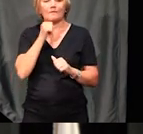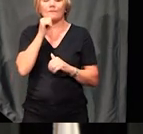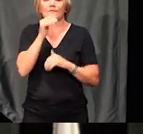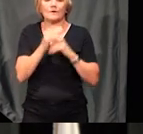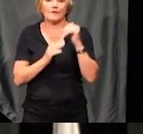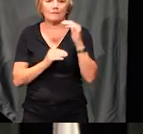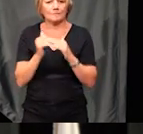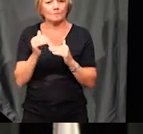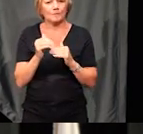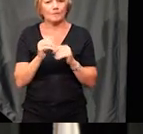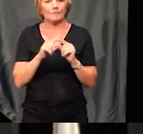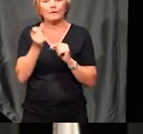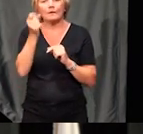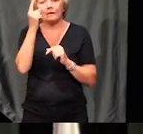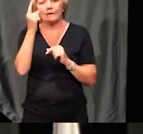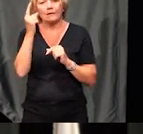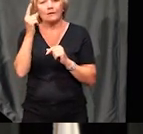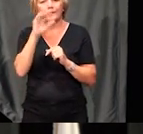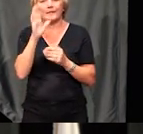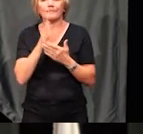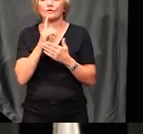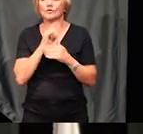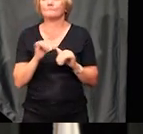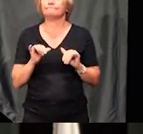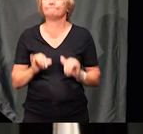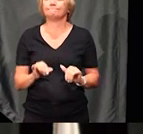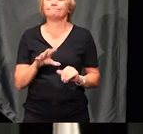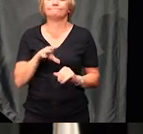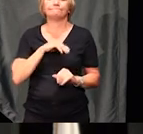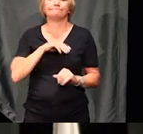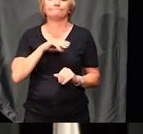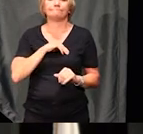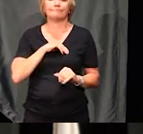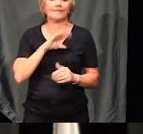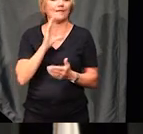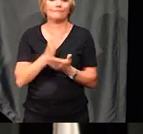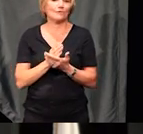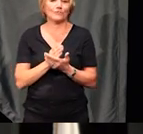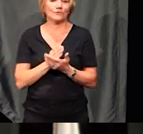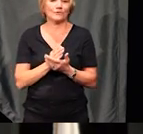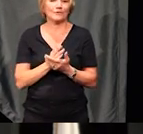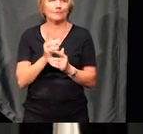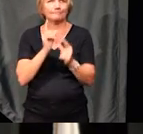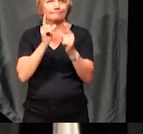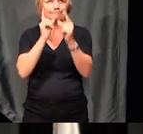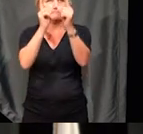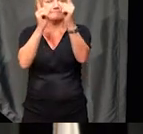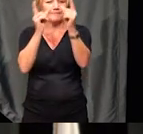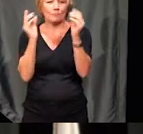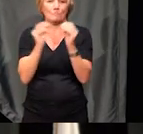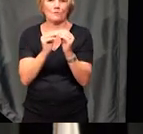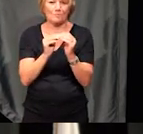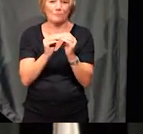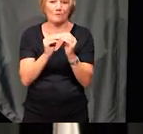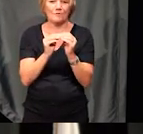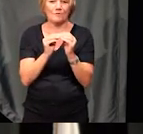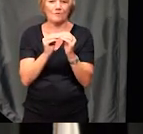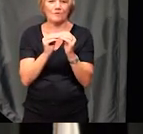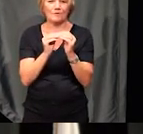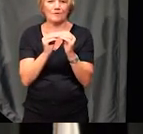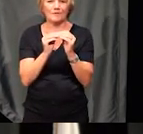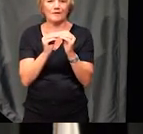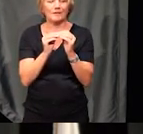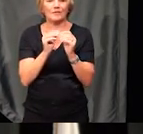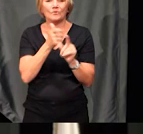process, we should never settle for things just as they are. Aspire for more. Surrender